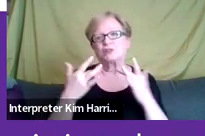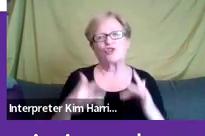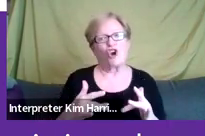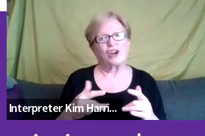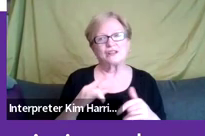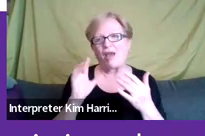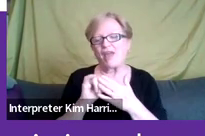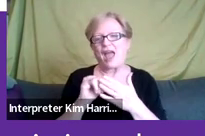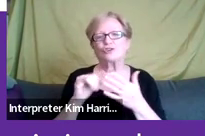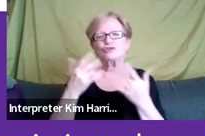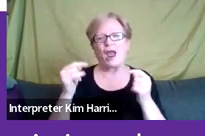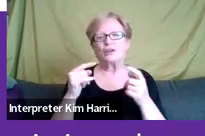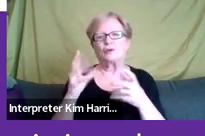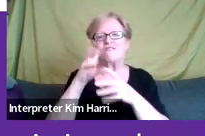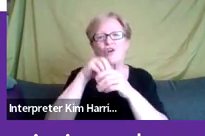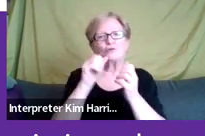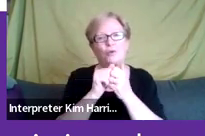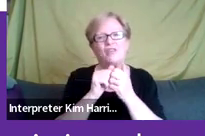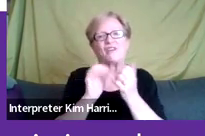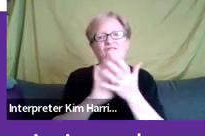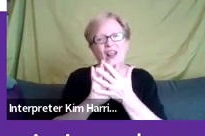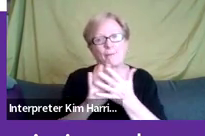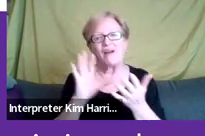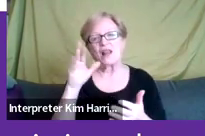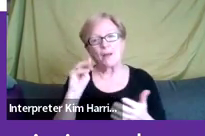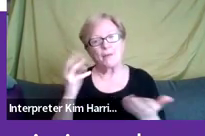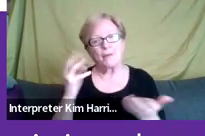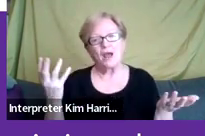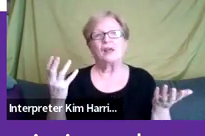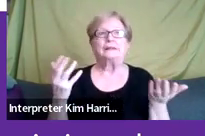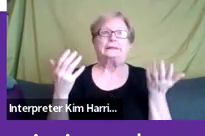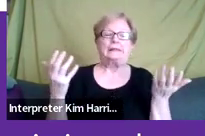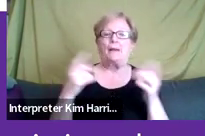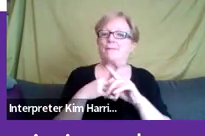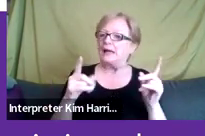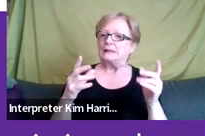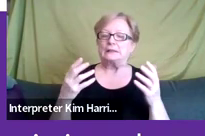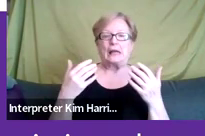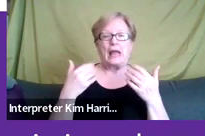field. But as far as with disability advocacy,